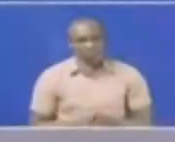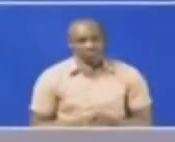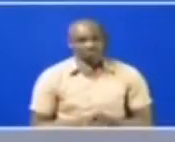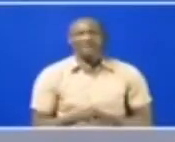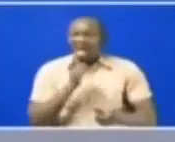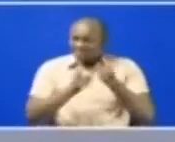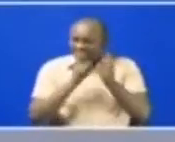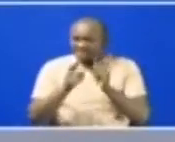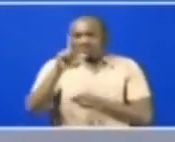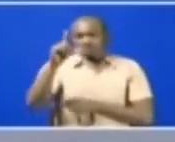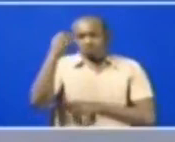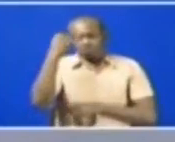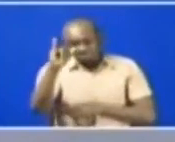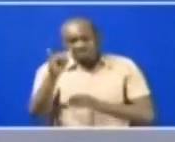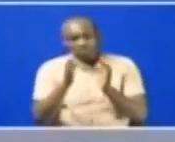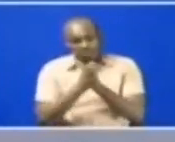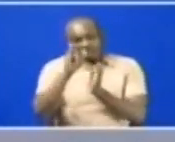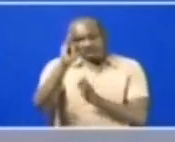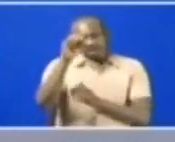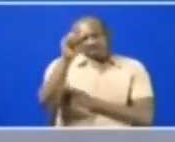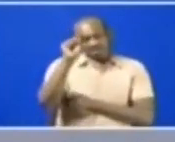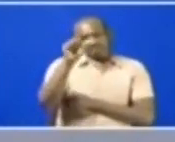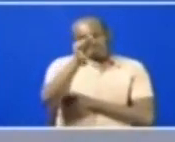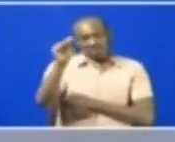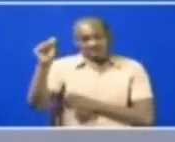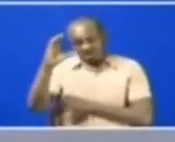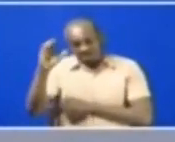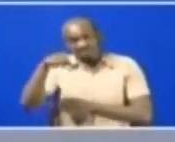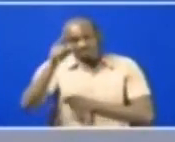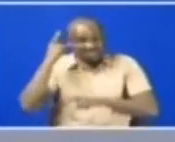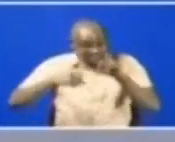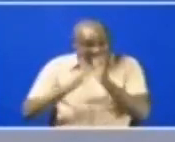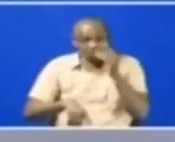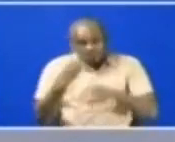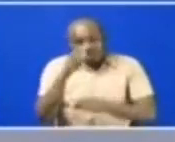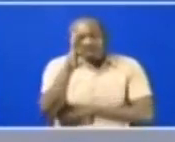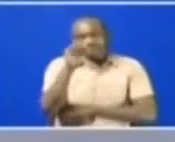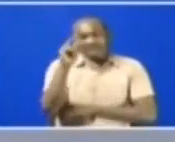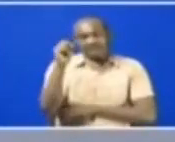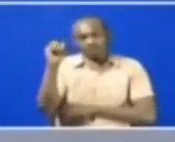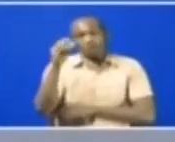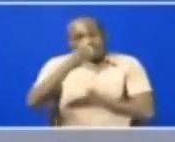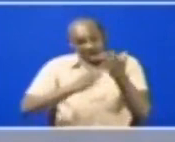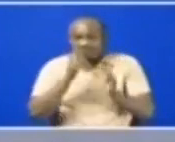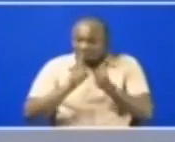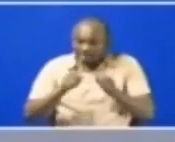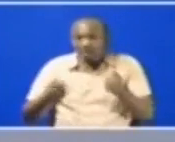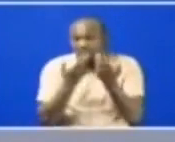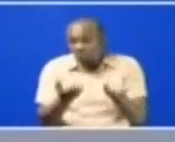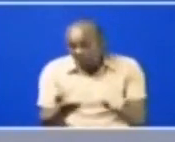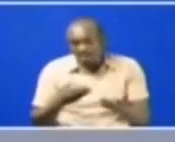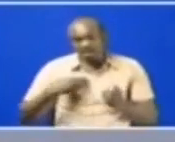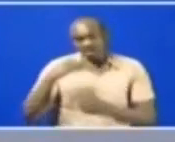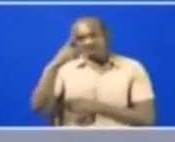And in athletics, Lucy Cheruiyot and Isaac Kipkoech are winners of this year's edition of the Baringo Half Marathon that took place in